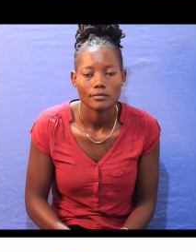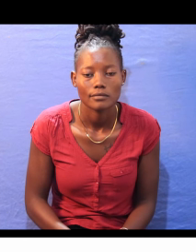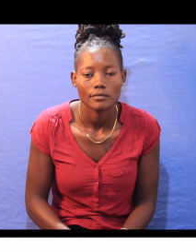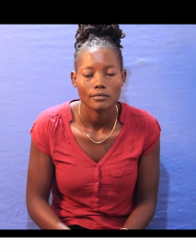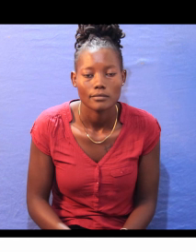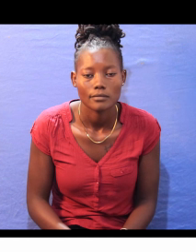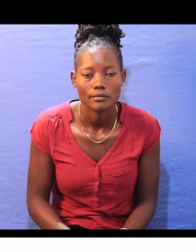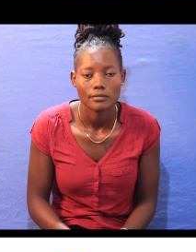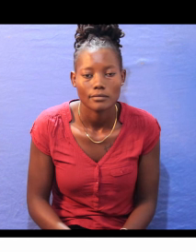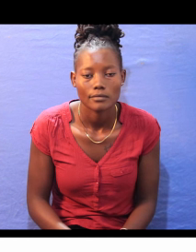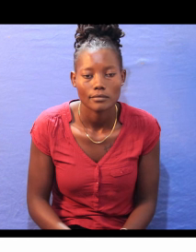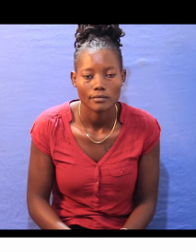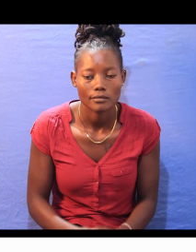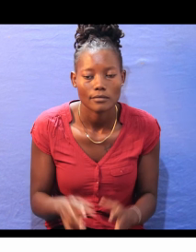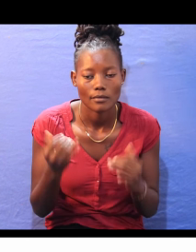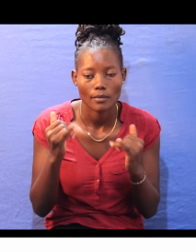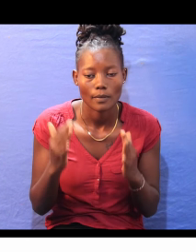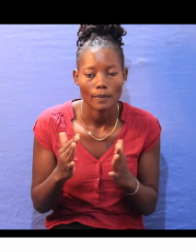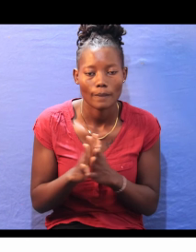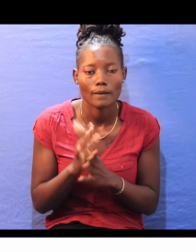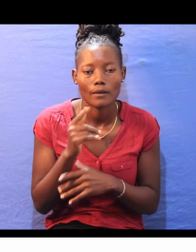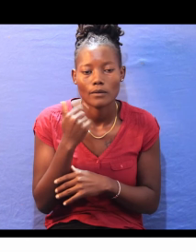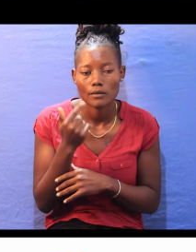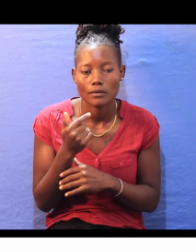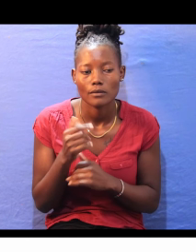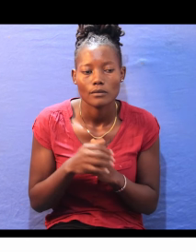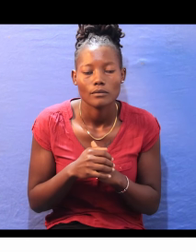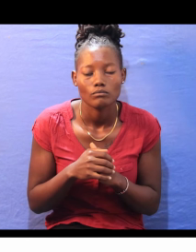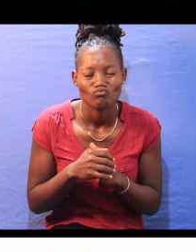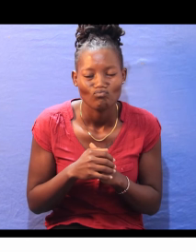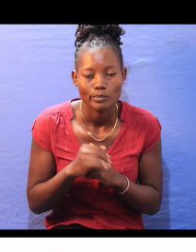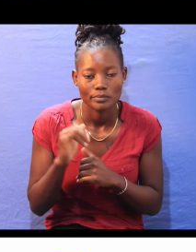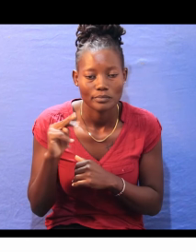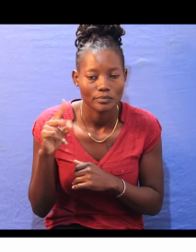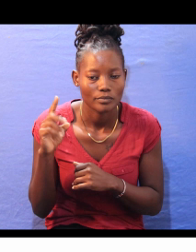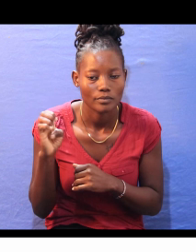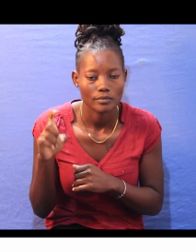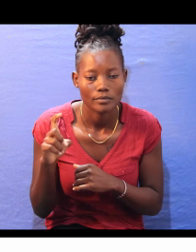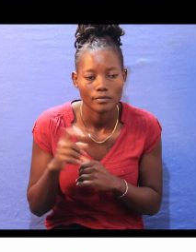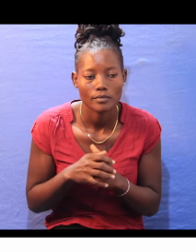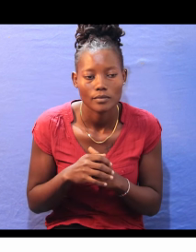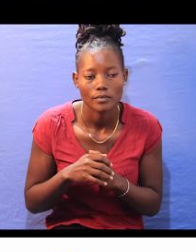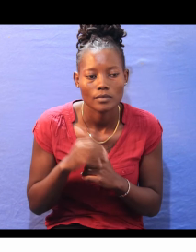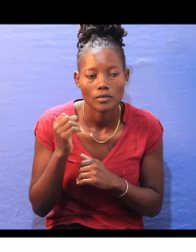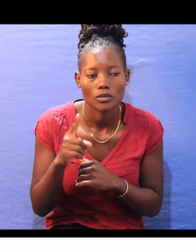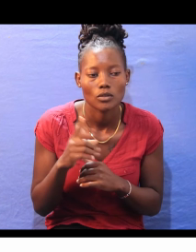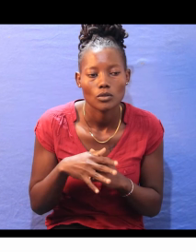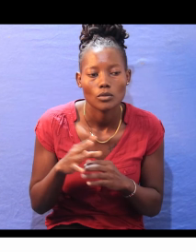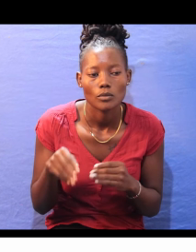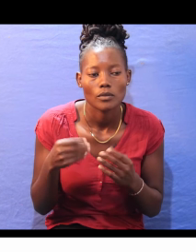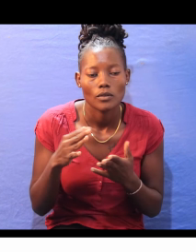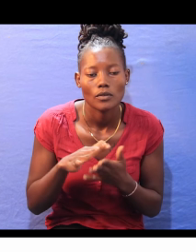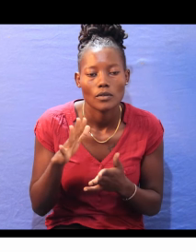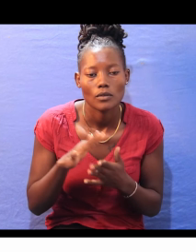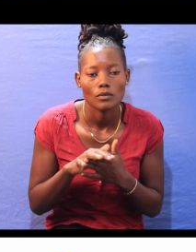All right. Athletes who are poor in the reactive strength index need a lot of special and progressive planning.